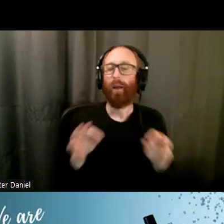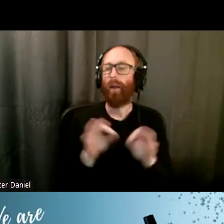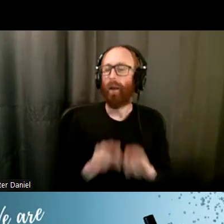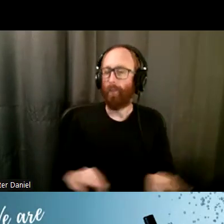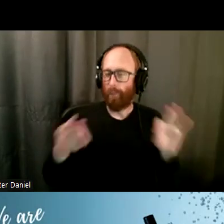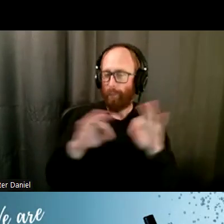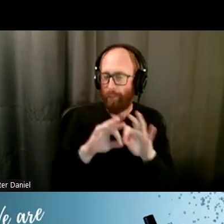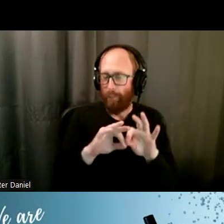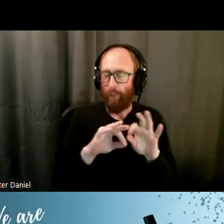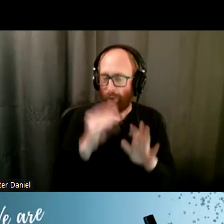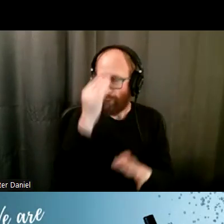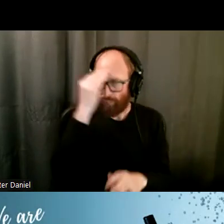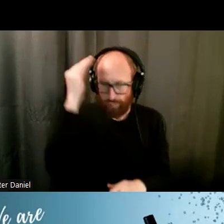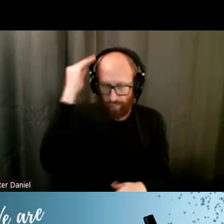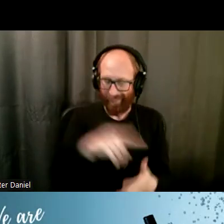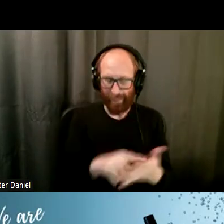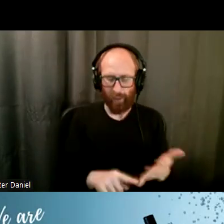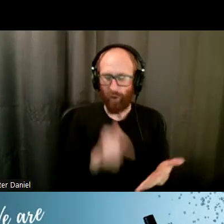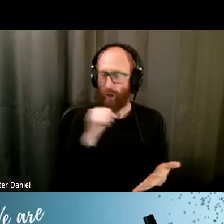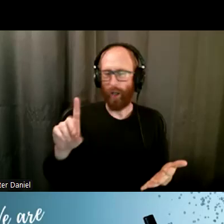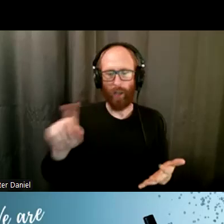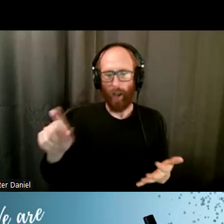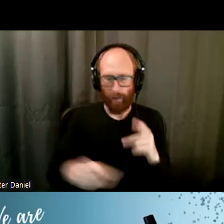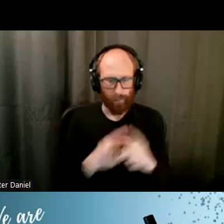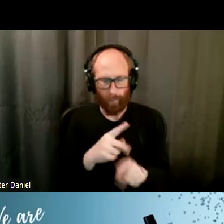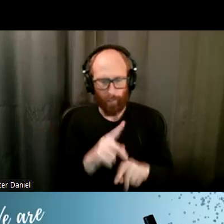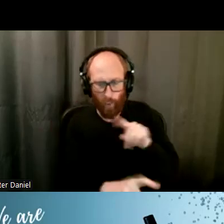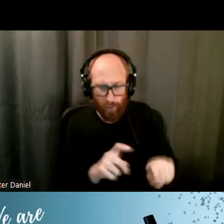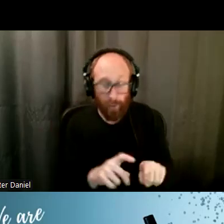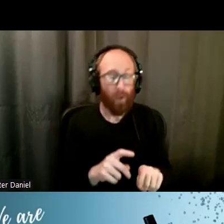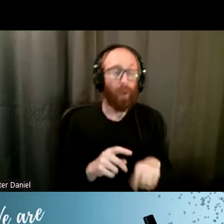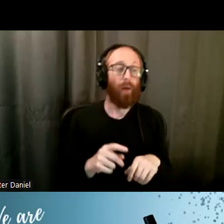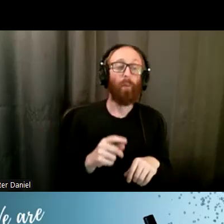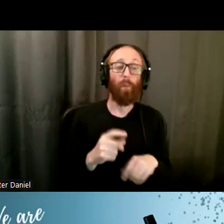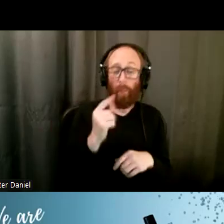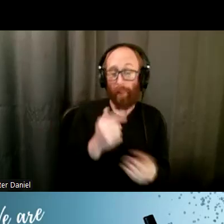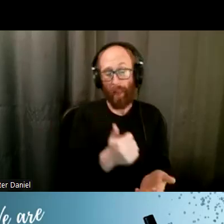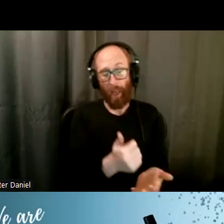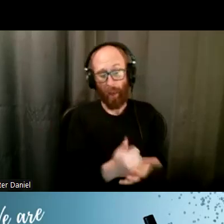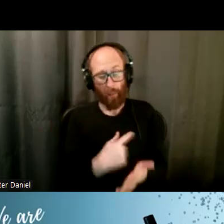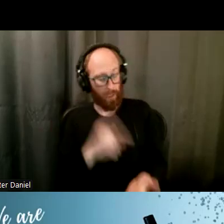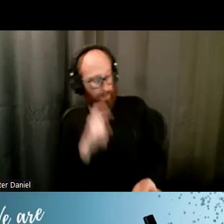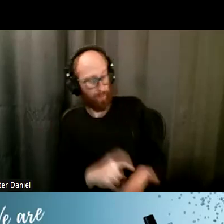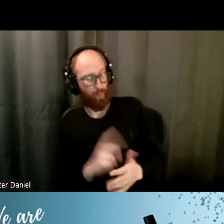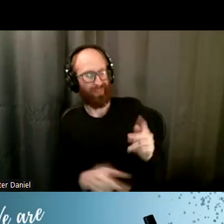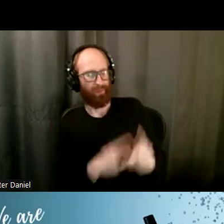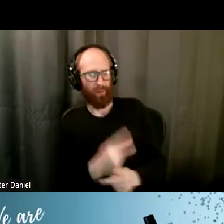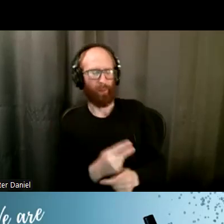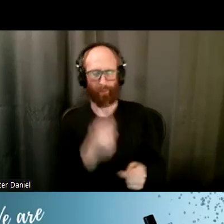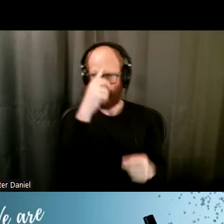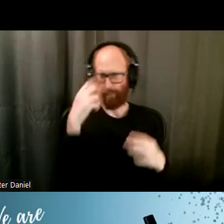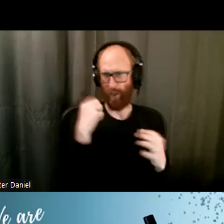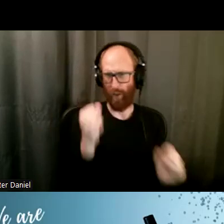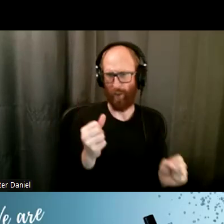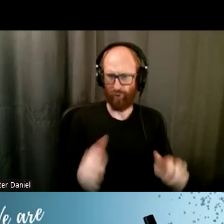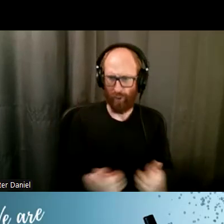diagnostic questions, but do provide good insight into the types of mental health challenges our students are facing and bringing into the